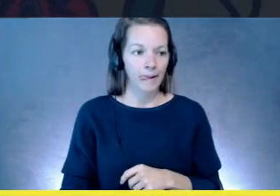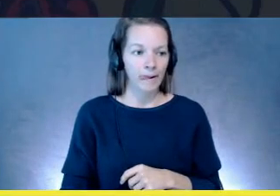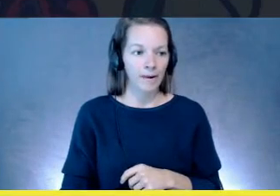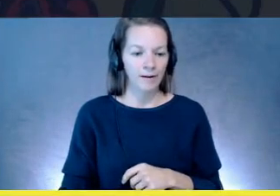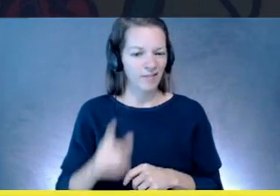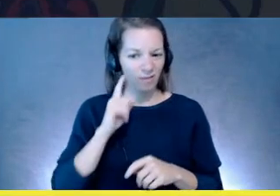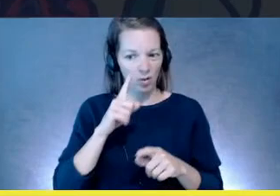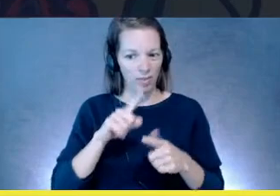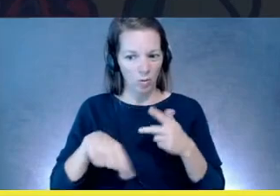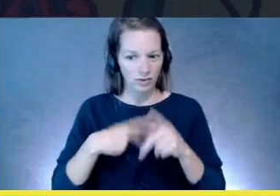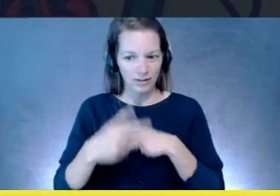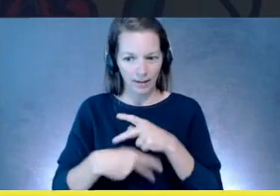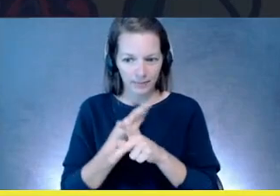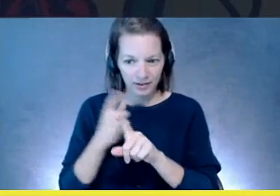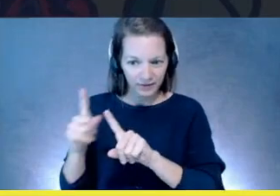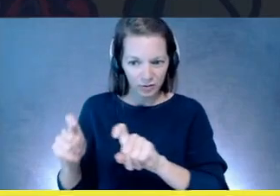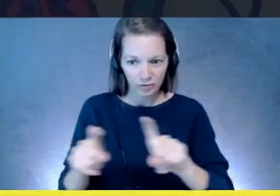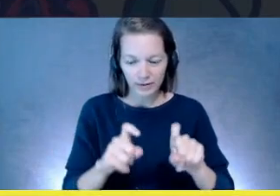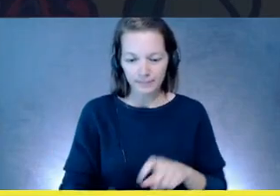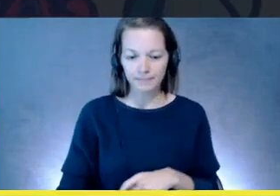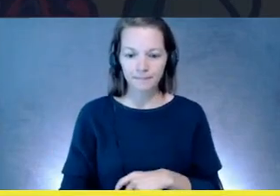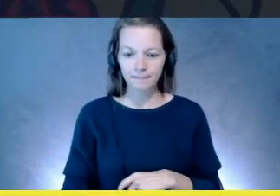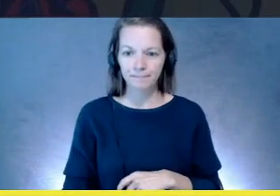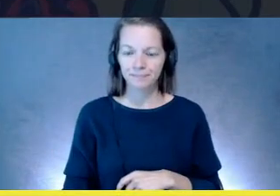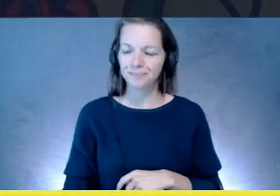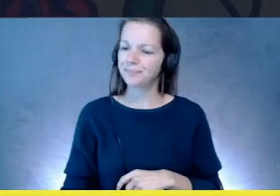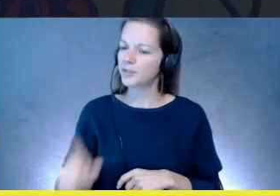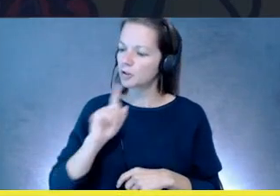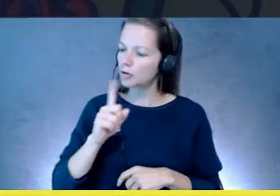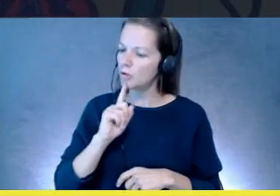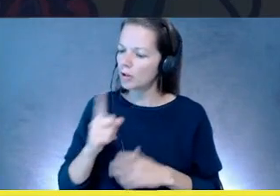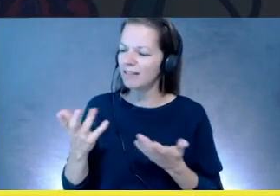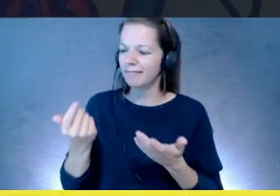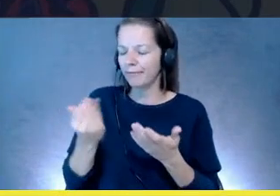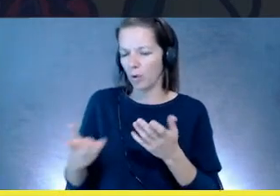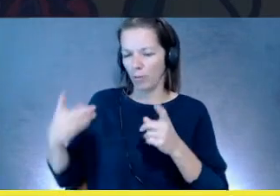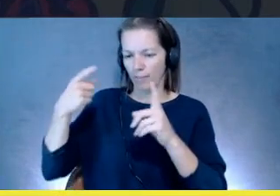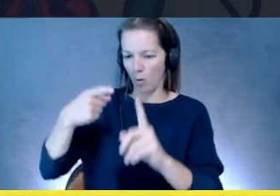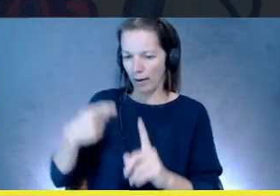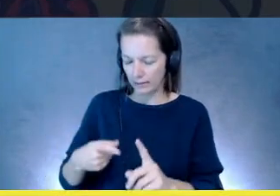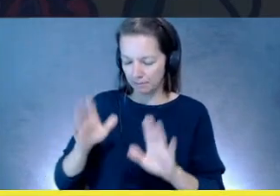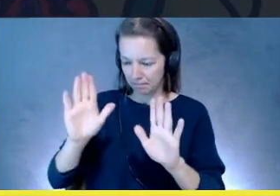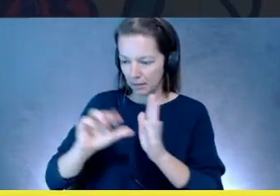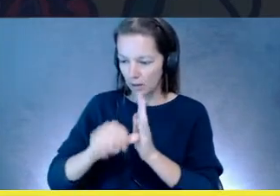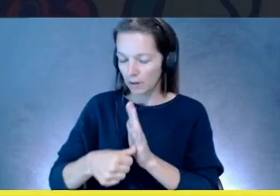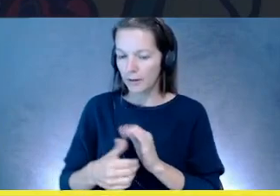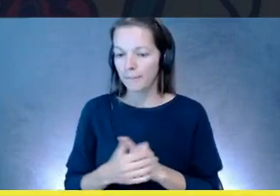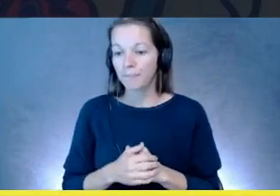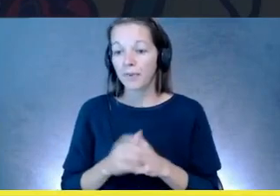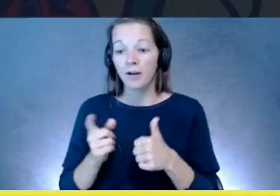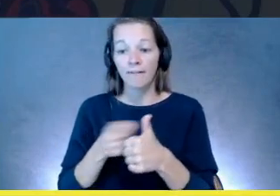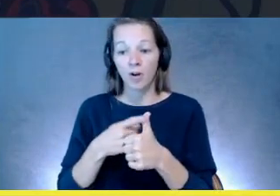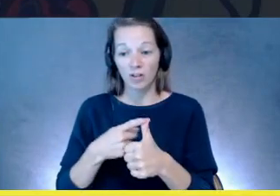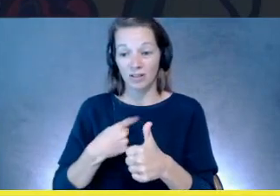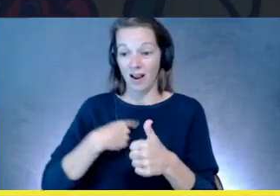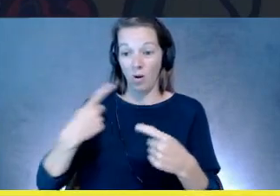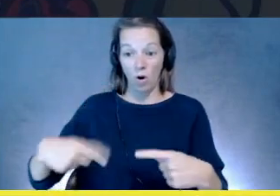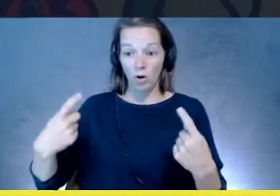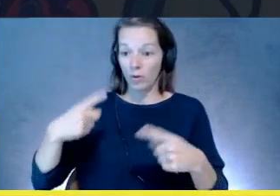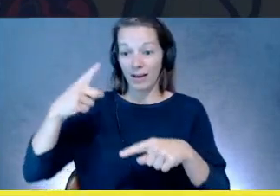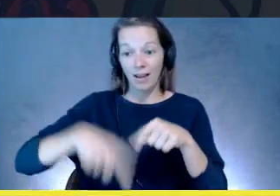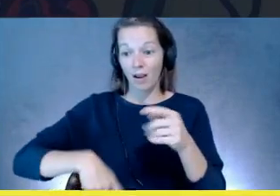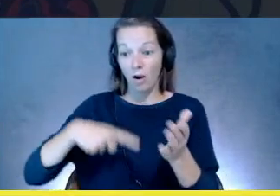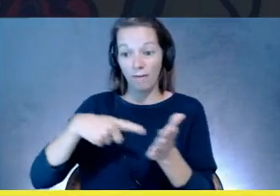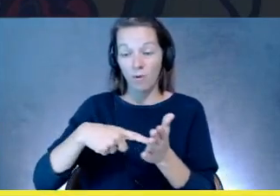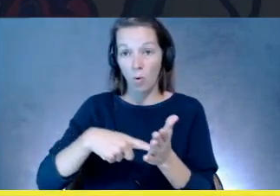systems. Sure, Lisa. I guess I would make a couple of points. The first would be that I would argue we can't afford not